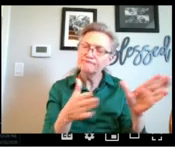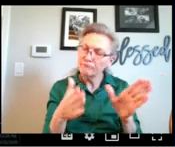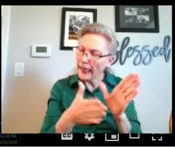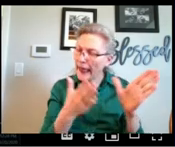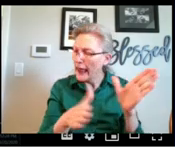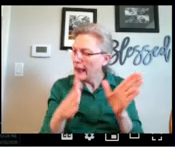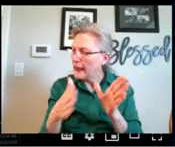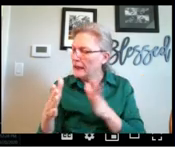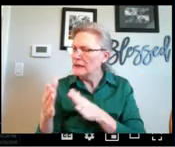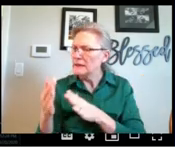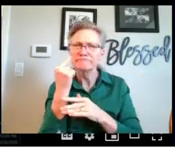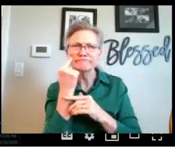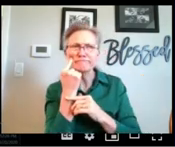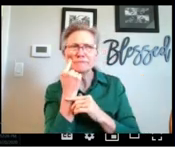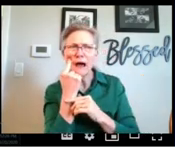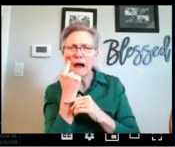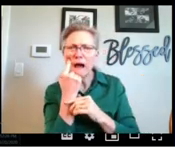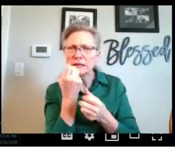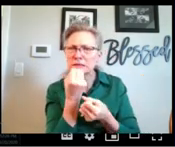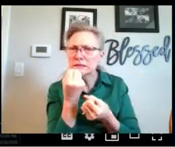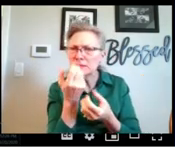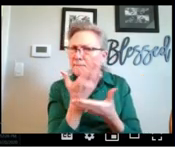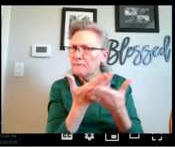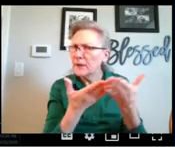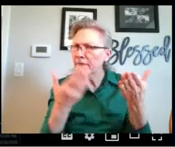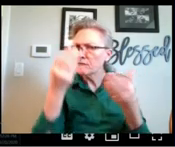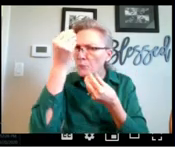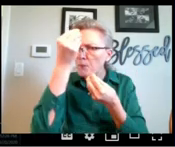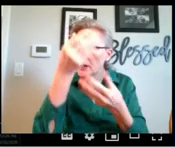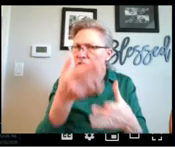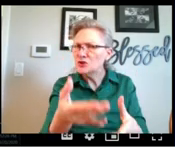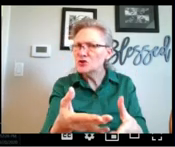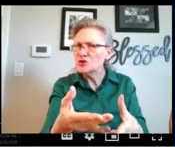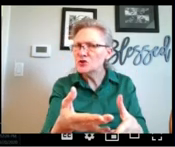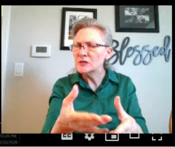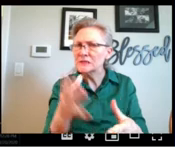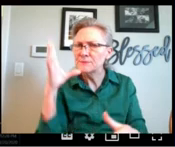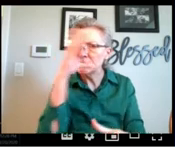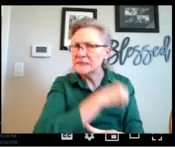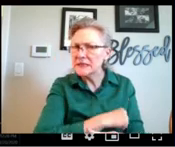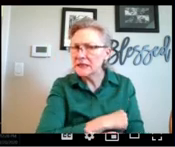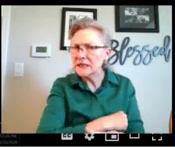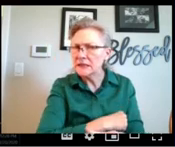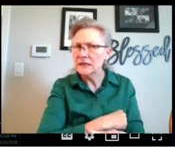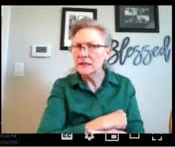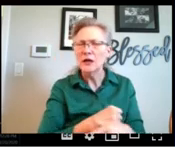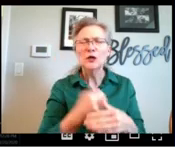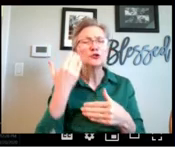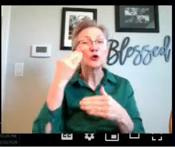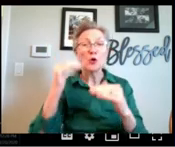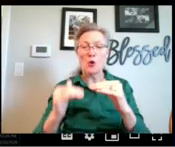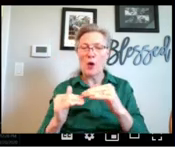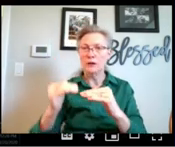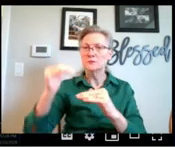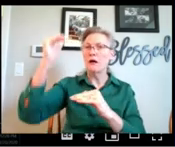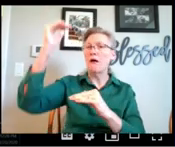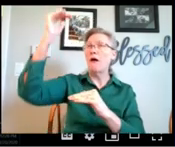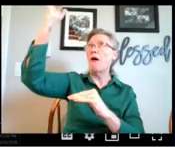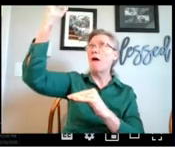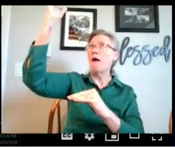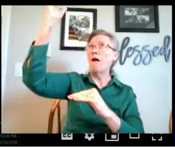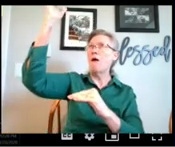you realize you're missing a piece of information, right? You realize that you don't know how tall that mural is going to be.